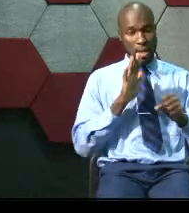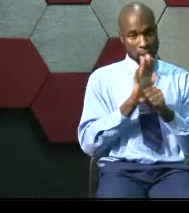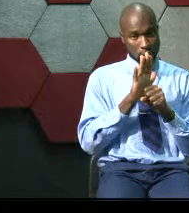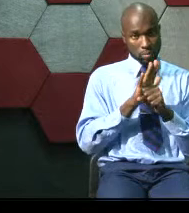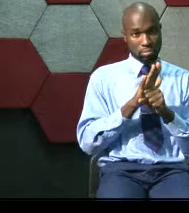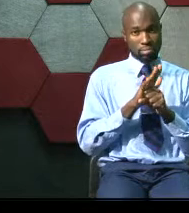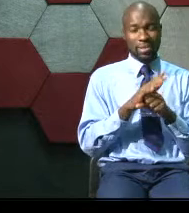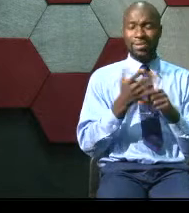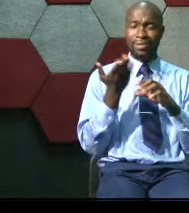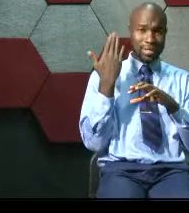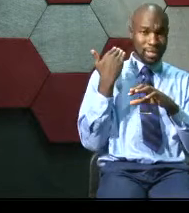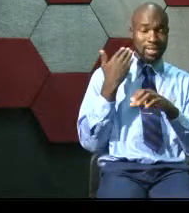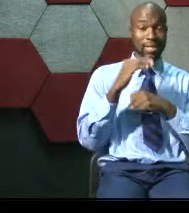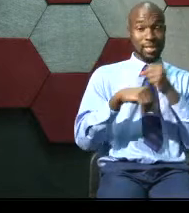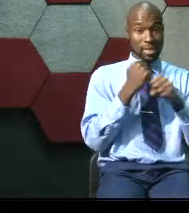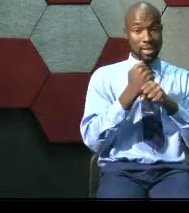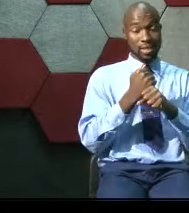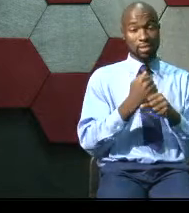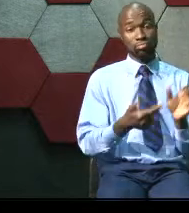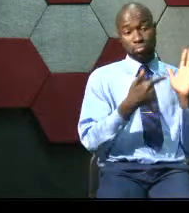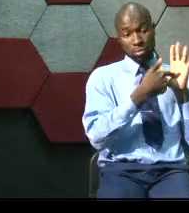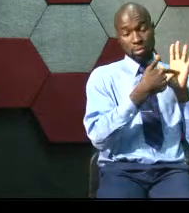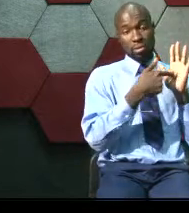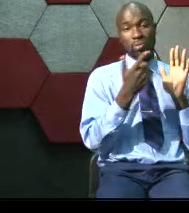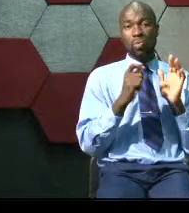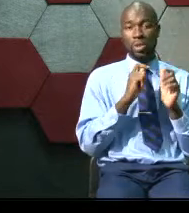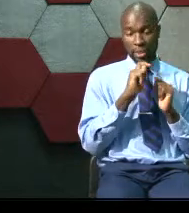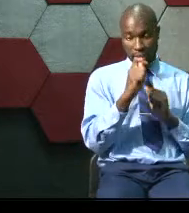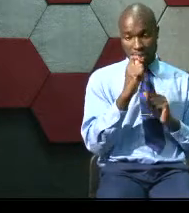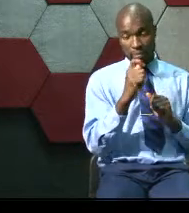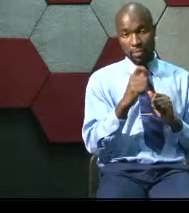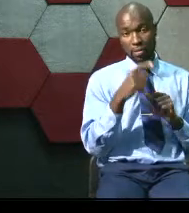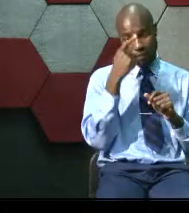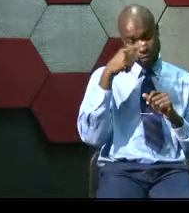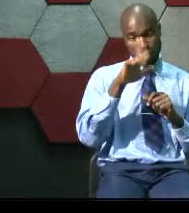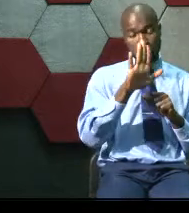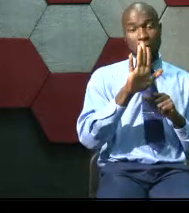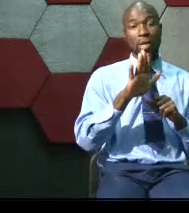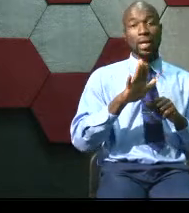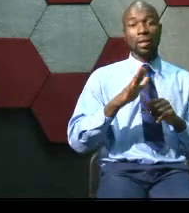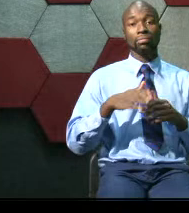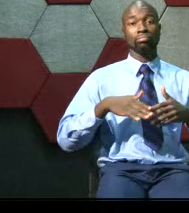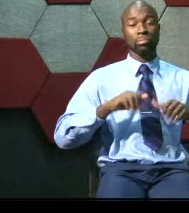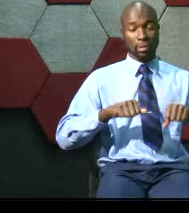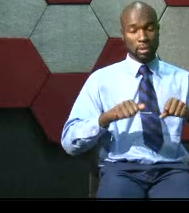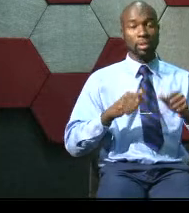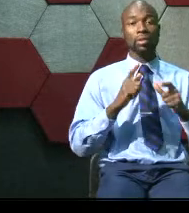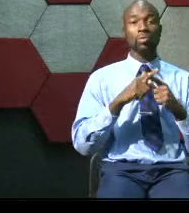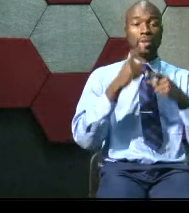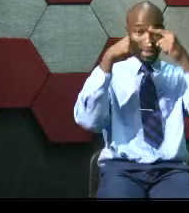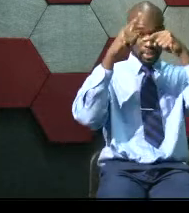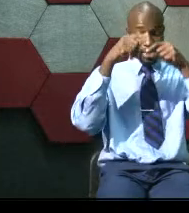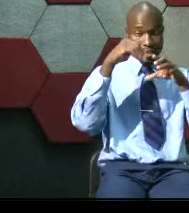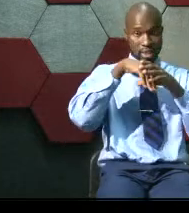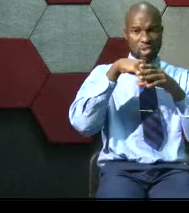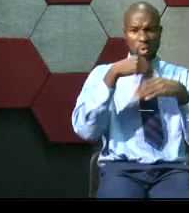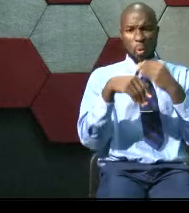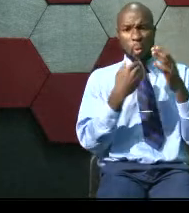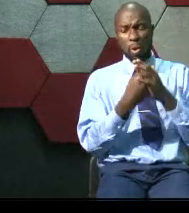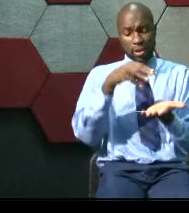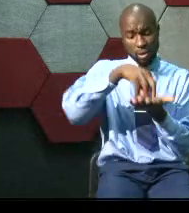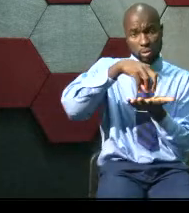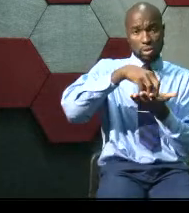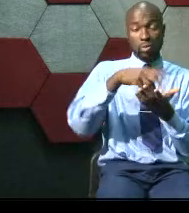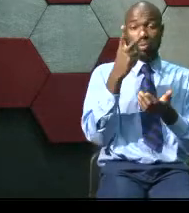Whereas last year's exhibition was a testament of your ability to thrive in all circumstances, the